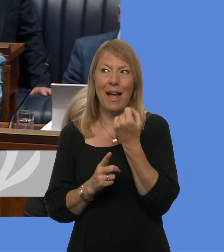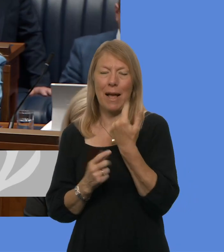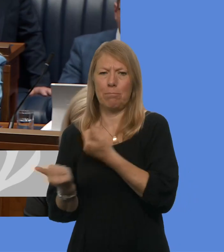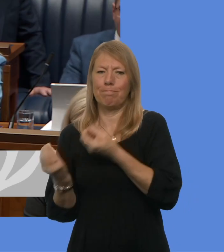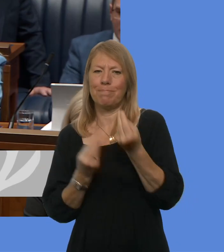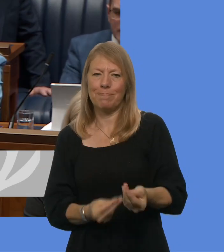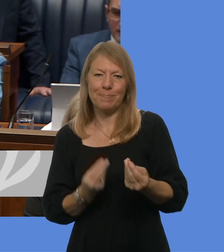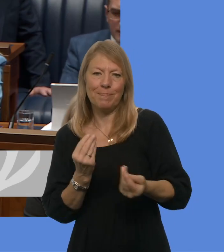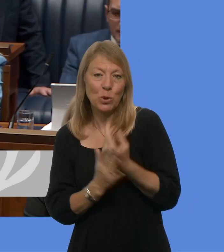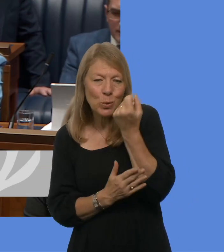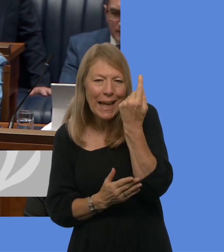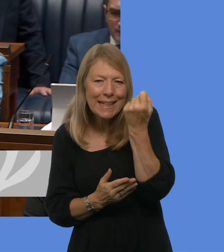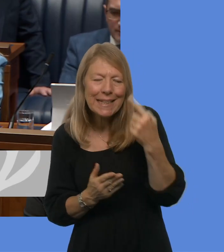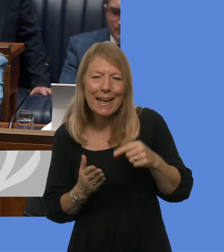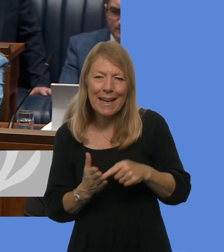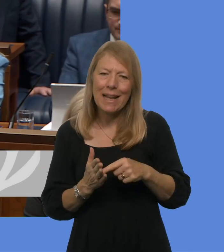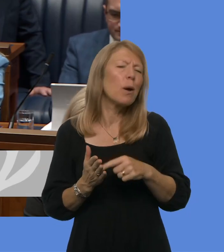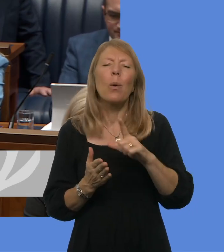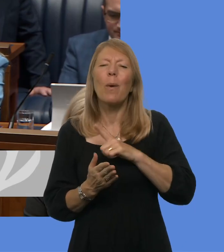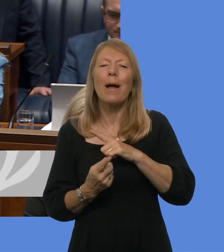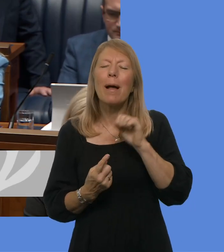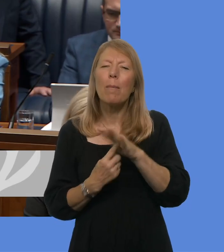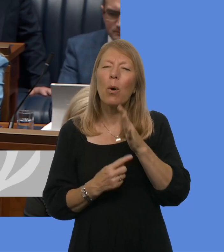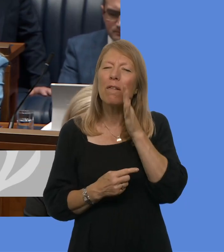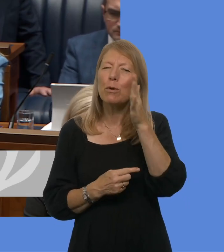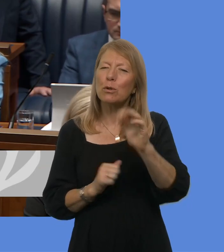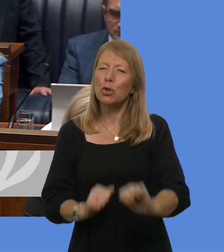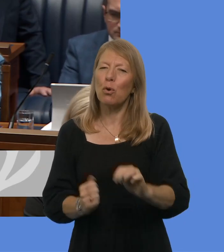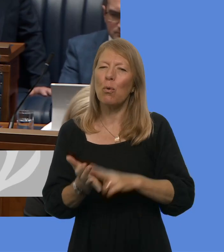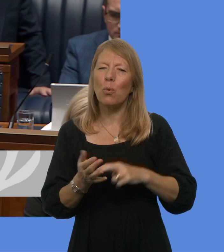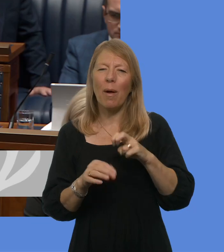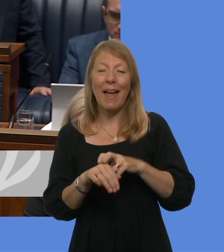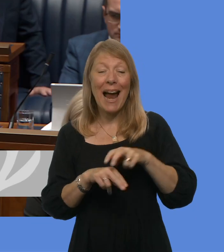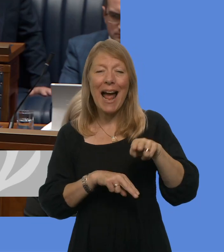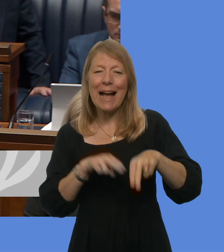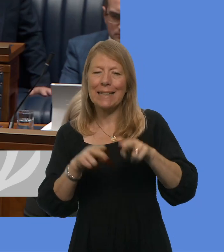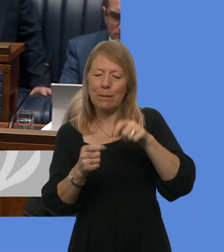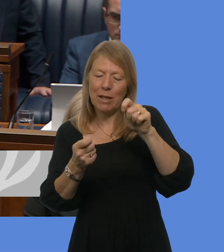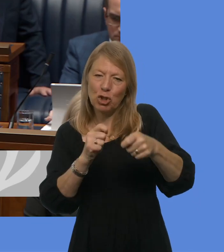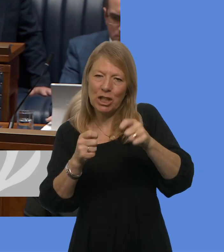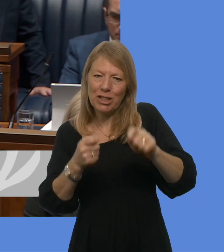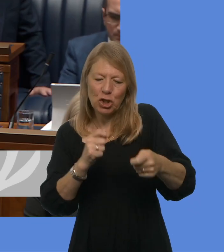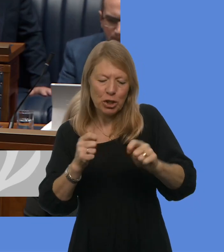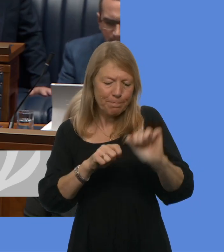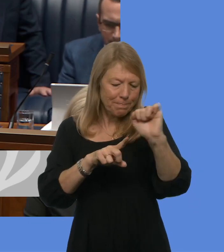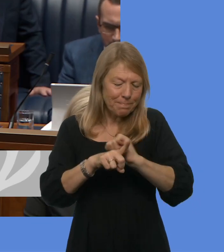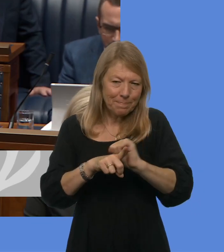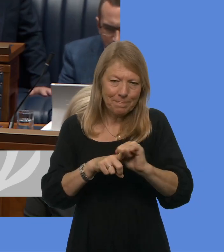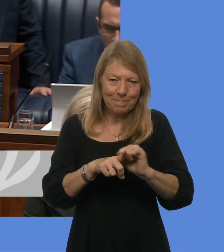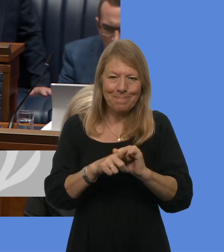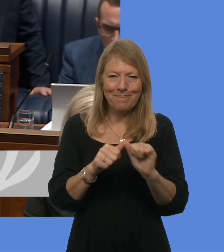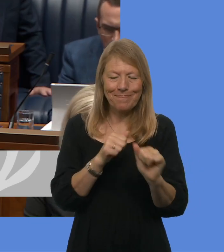future purpose, nature and design of assessment in Northern Ireland. This review is a vital step towards an